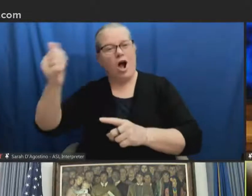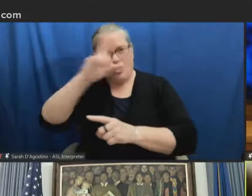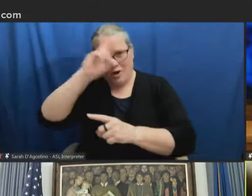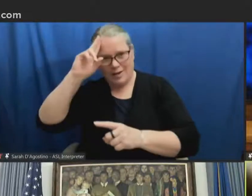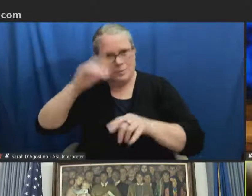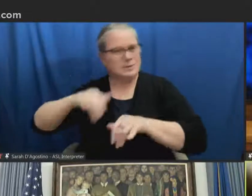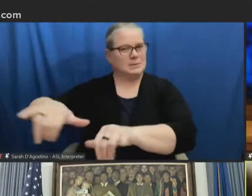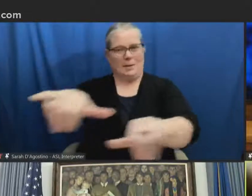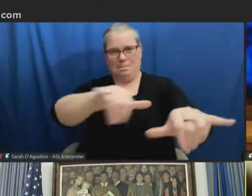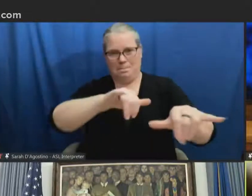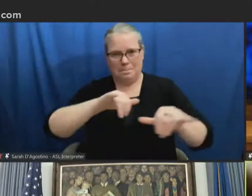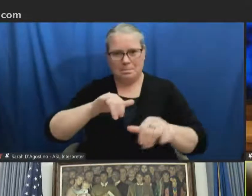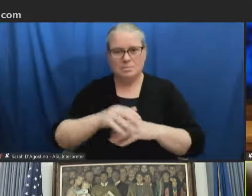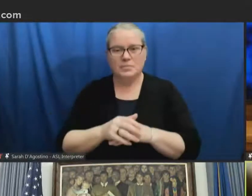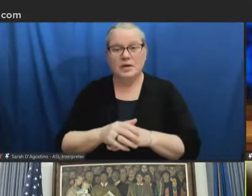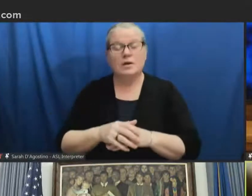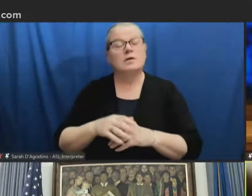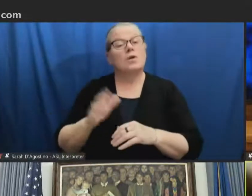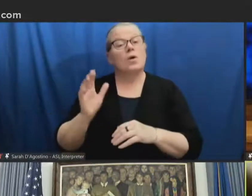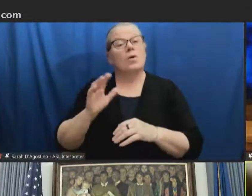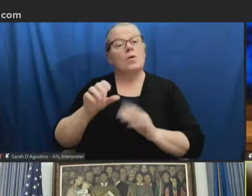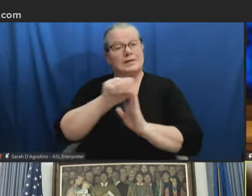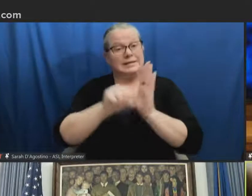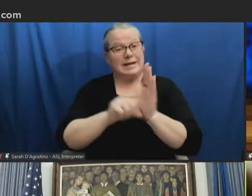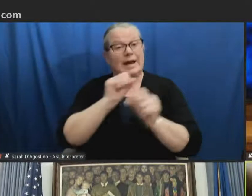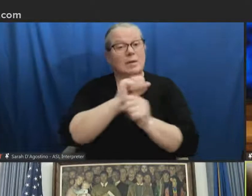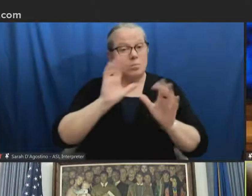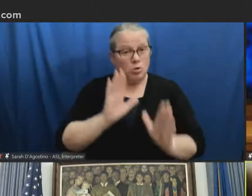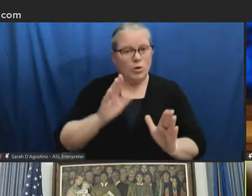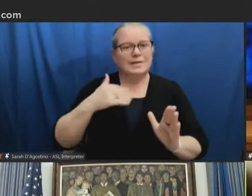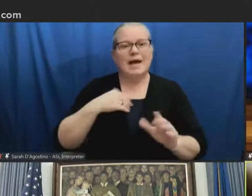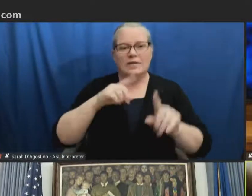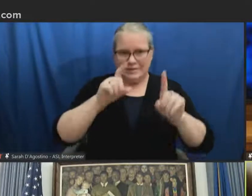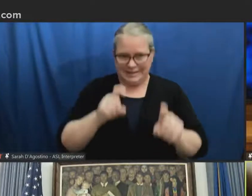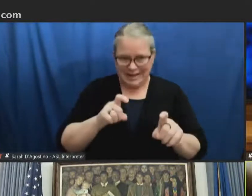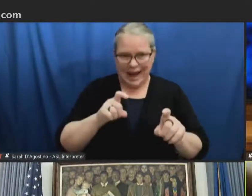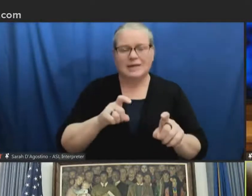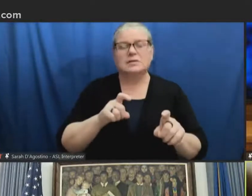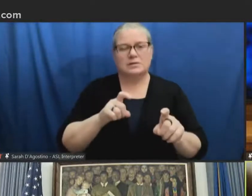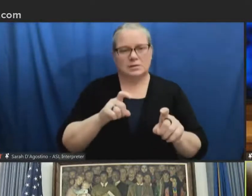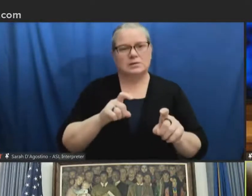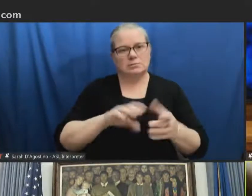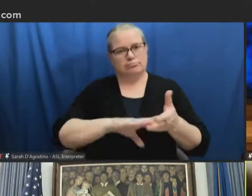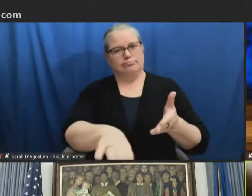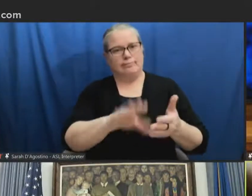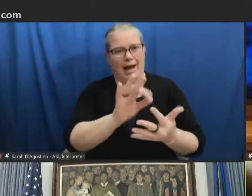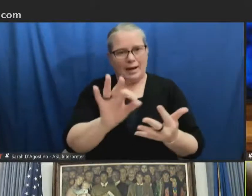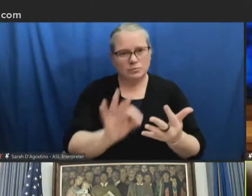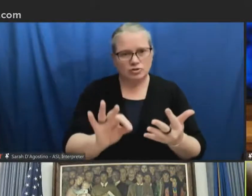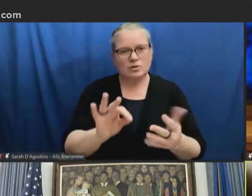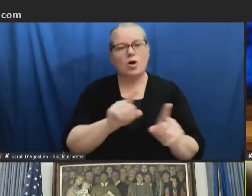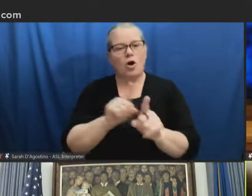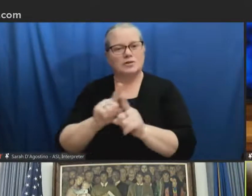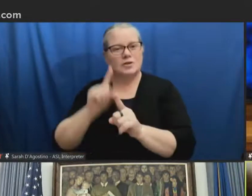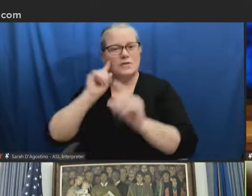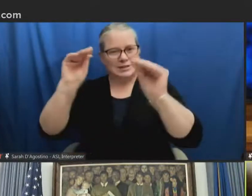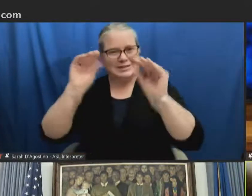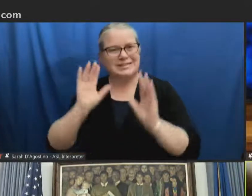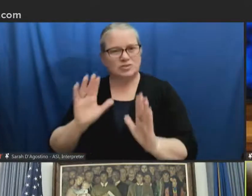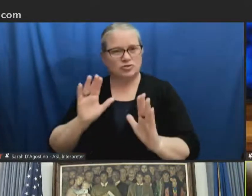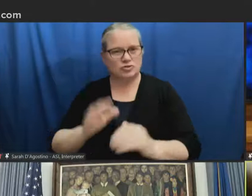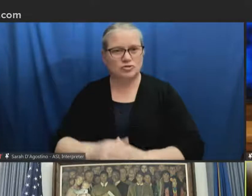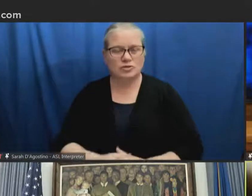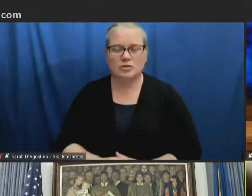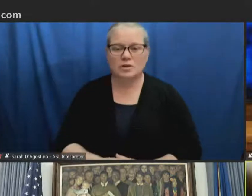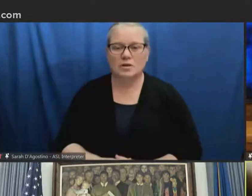that had the test out option, as well as the educators, K through 12, early childhood. And basically as the governor said, we saw